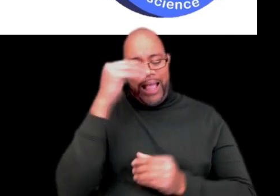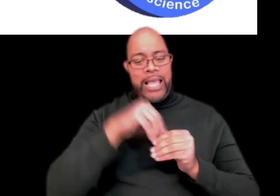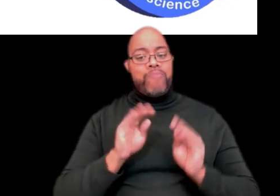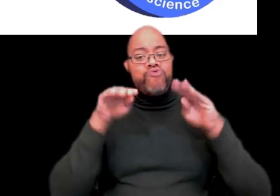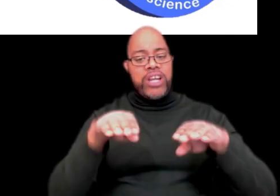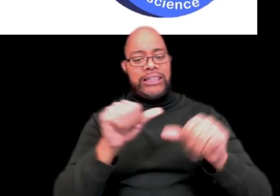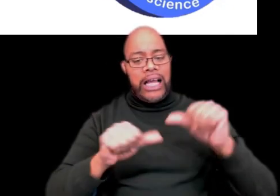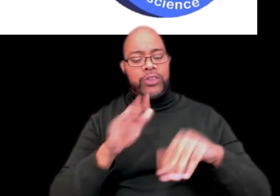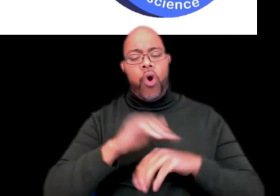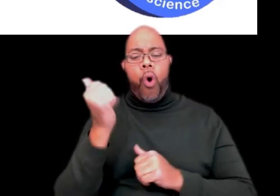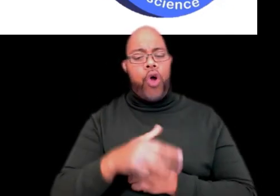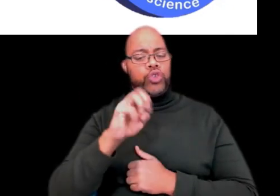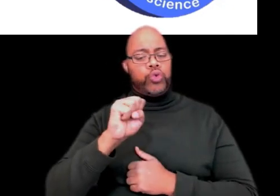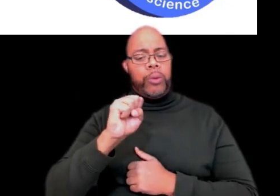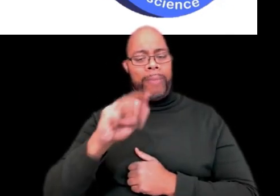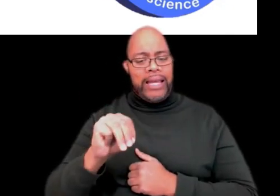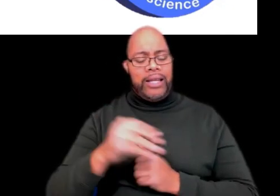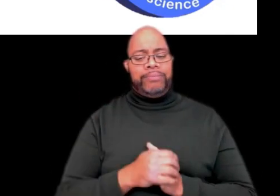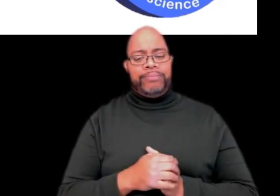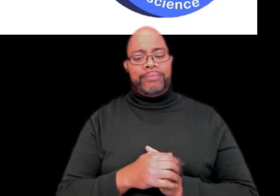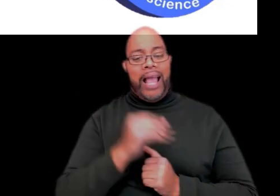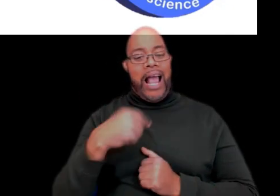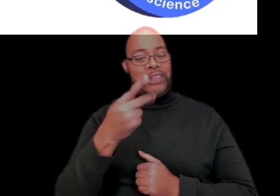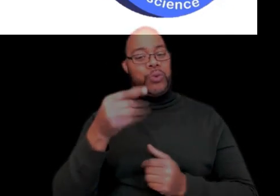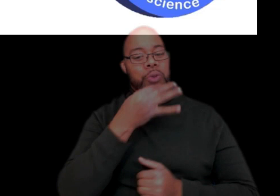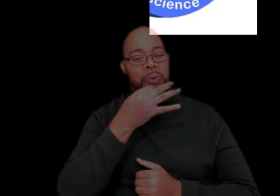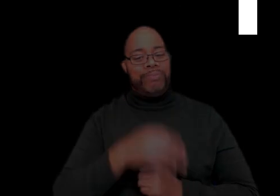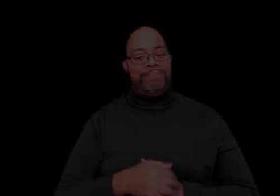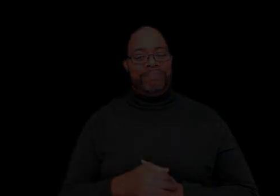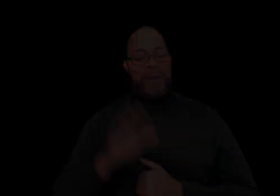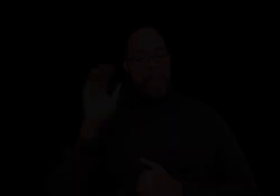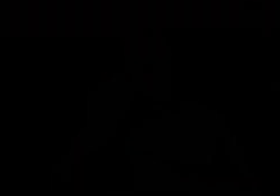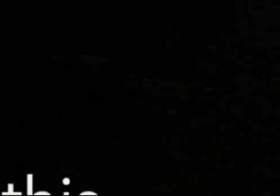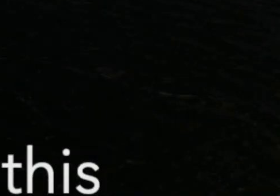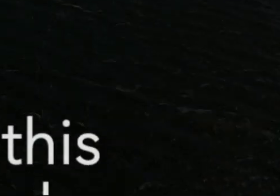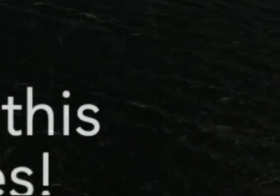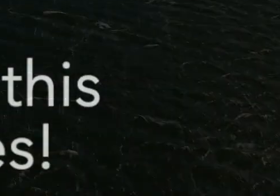Black and Marine Science on all social media handles. And I'll see you soon. Bye.